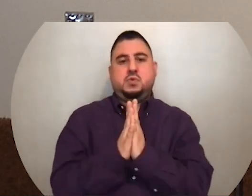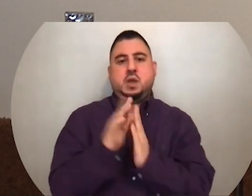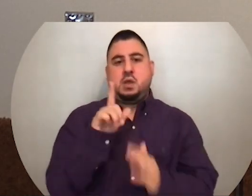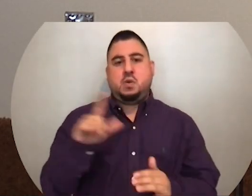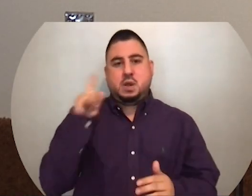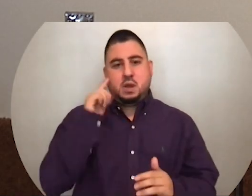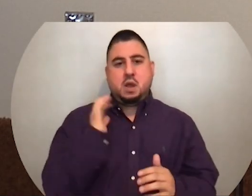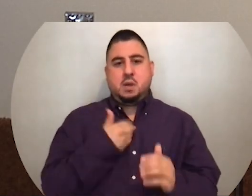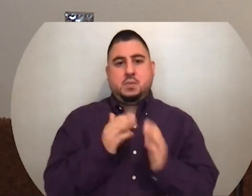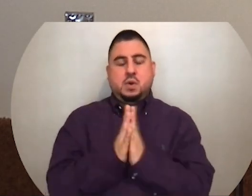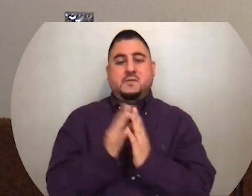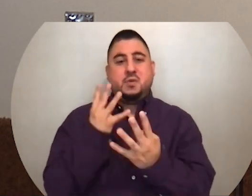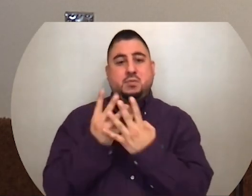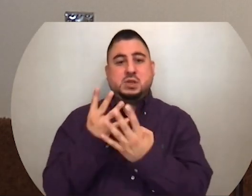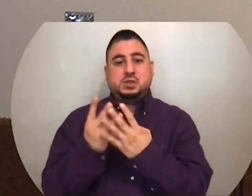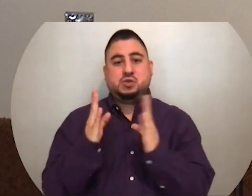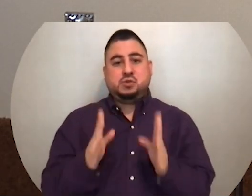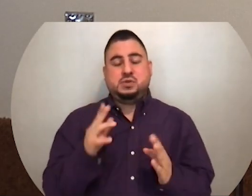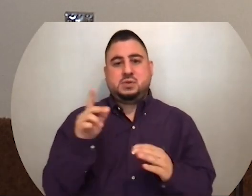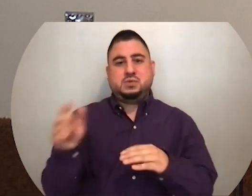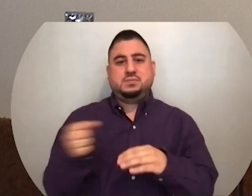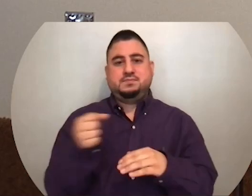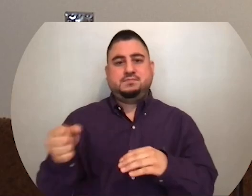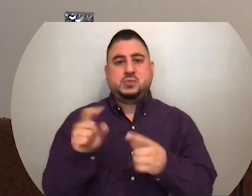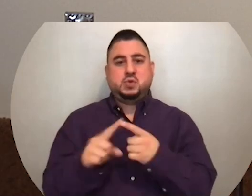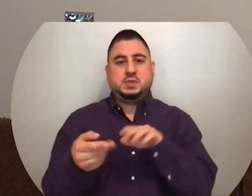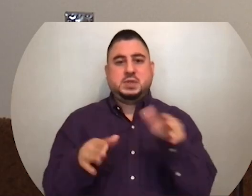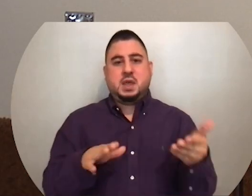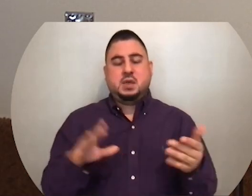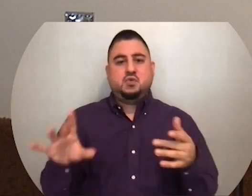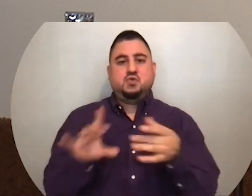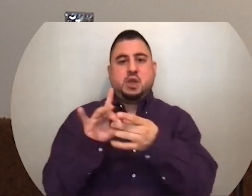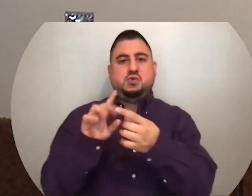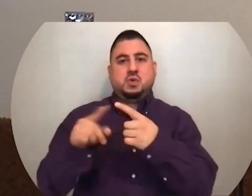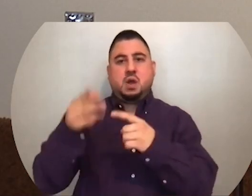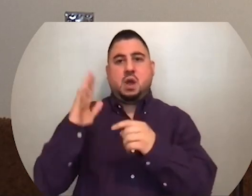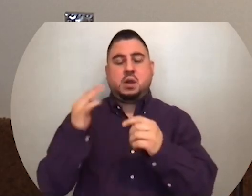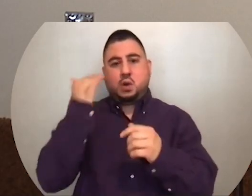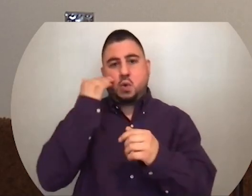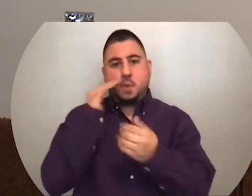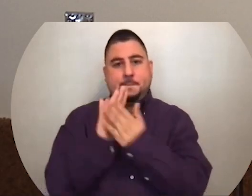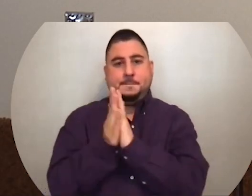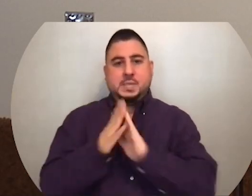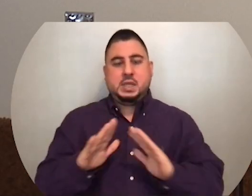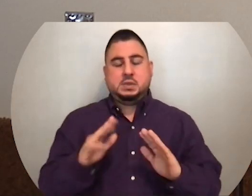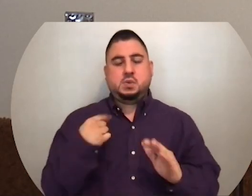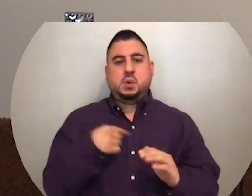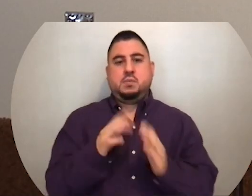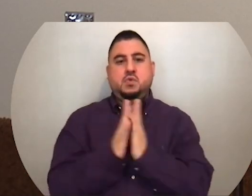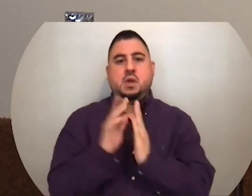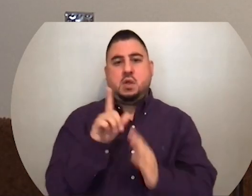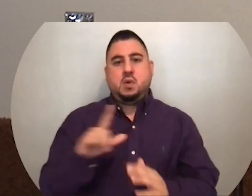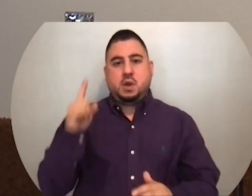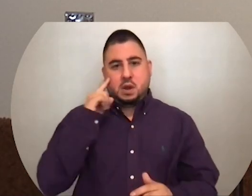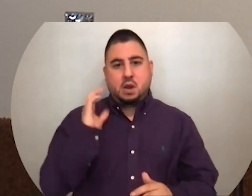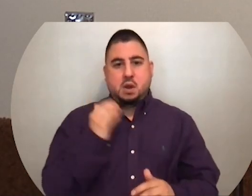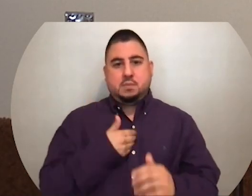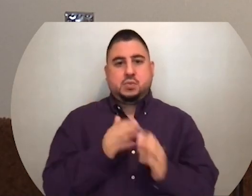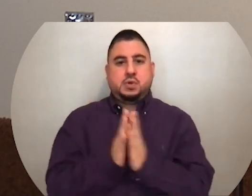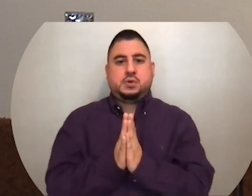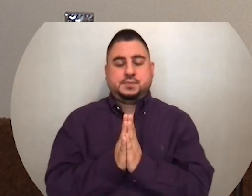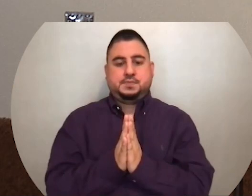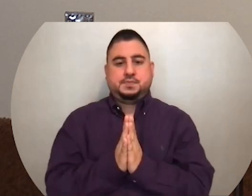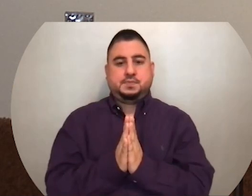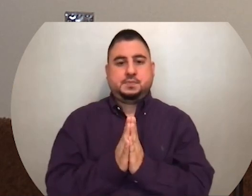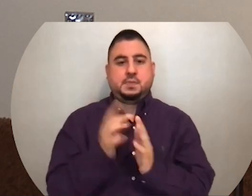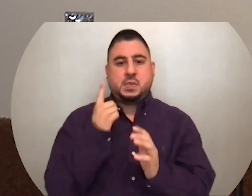prayers. For prisoners and those condemned to death, that they be reconciled to God and know peace, let us pray to the Lord. Lord, hear our